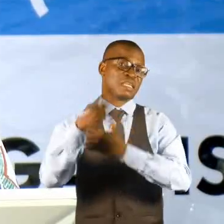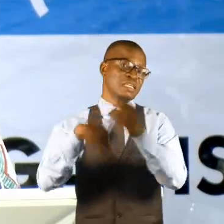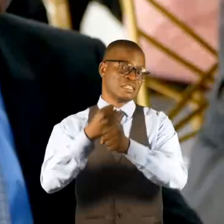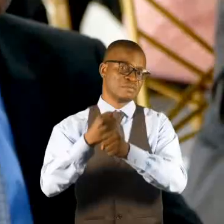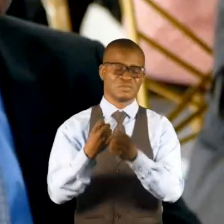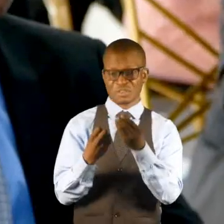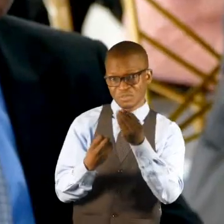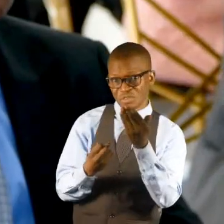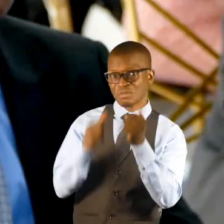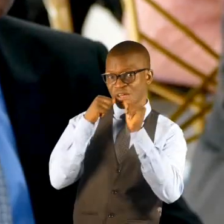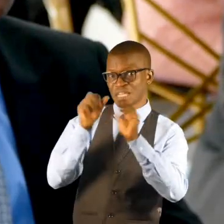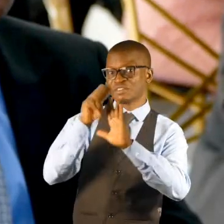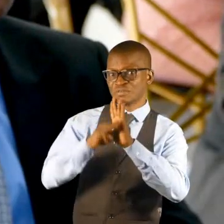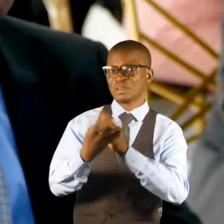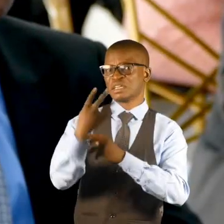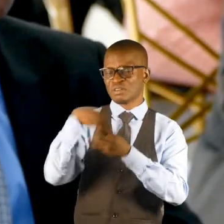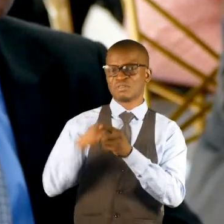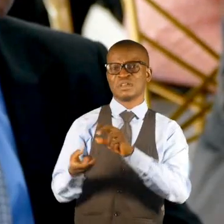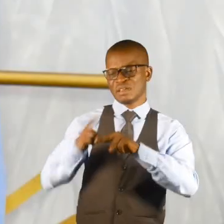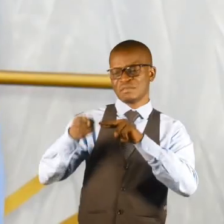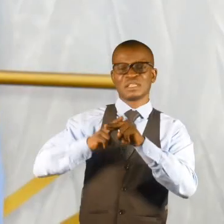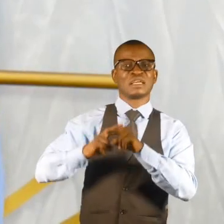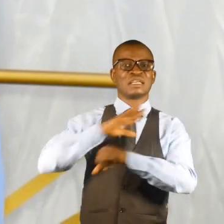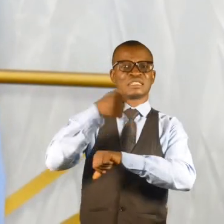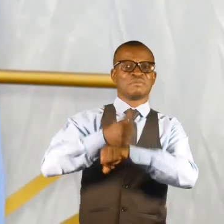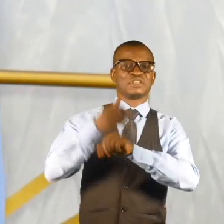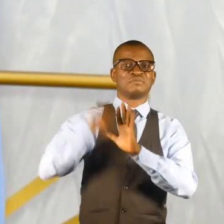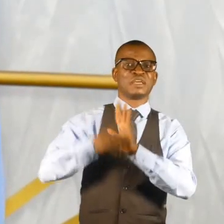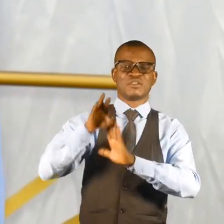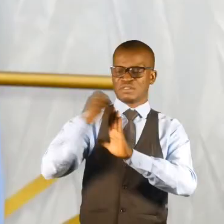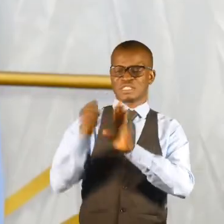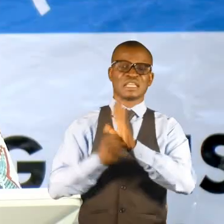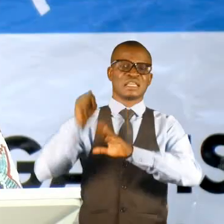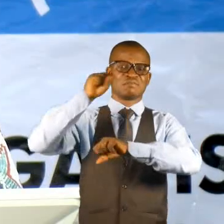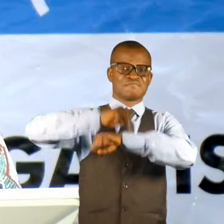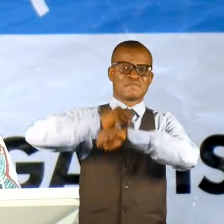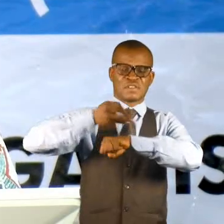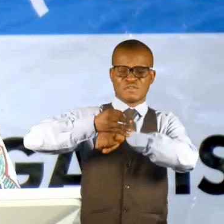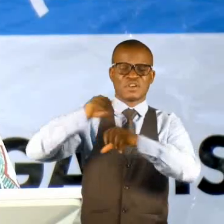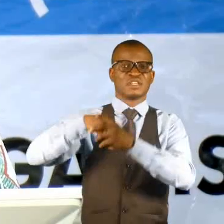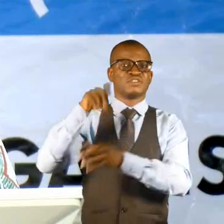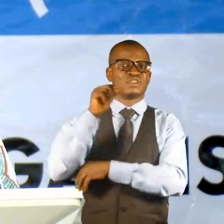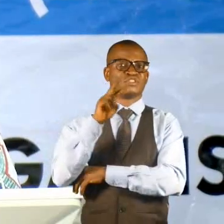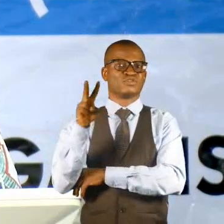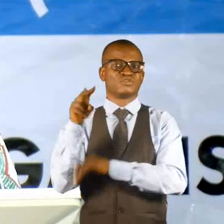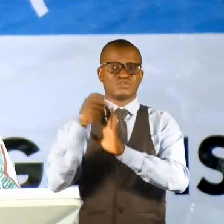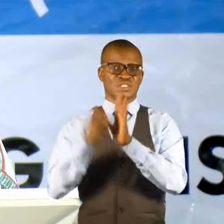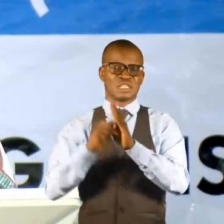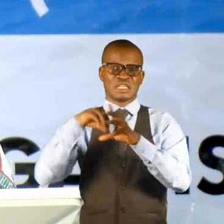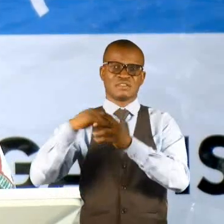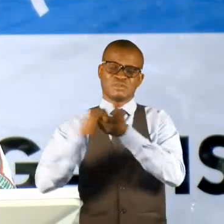years. A few of these achievements include the incremental establishment of state task force in 22 states,